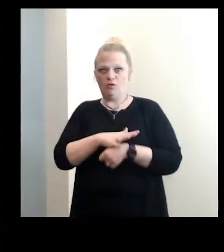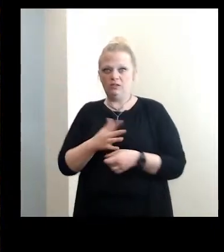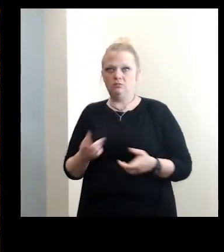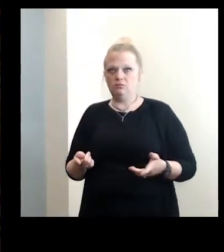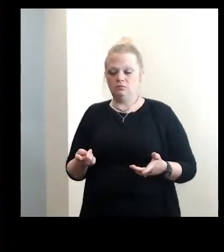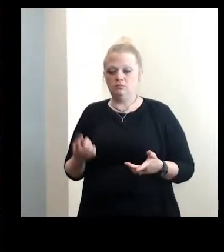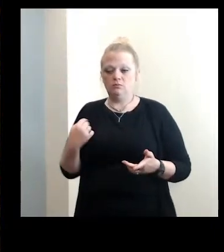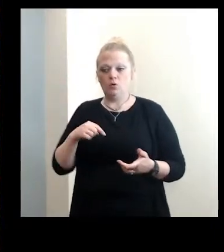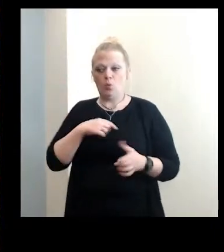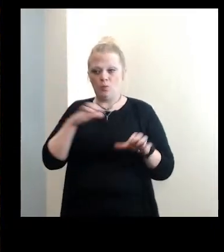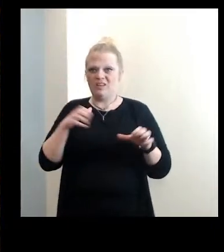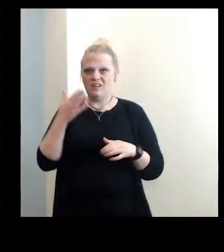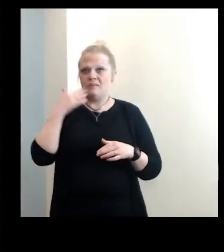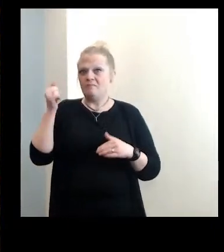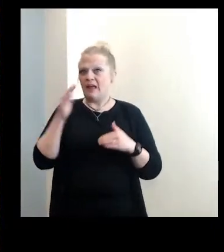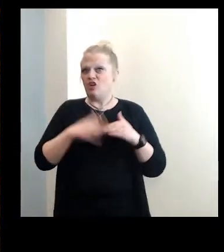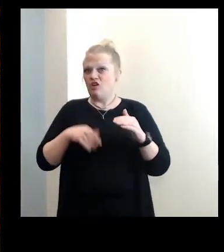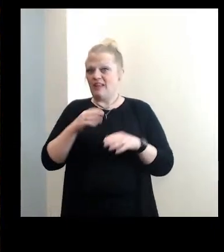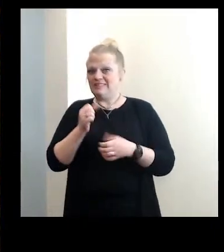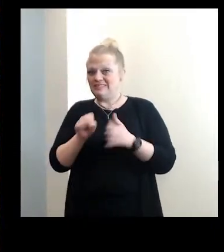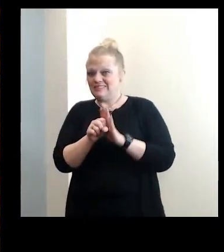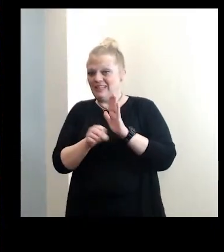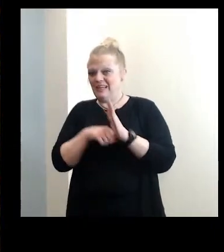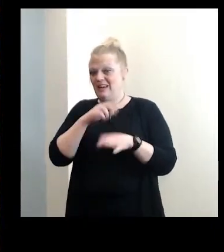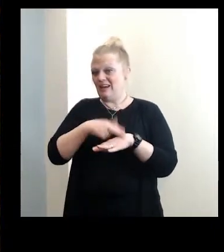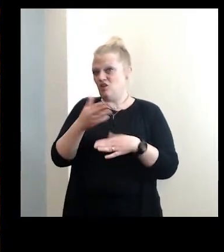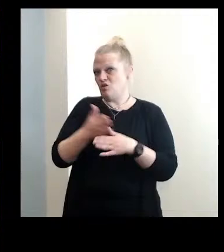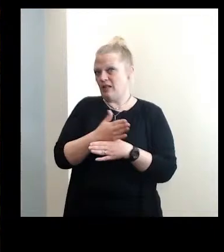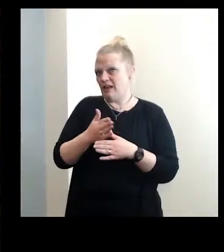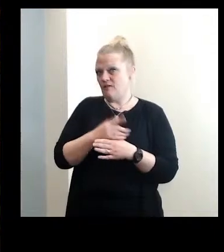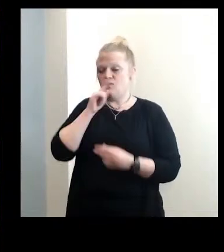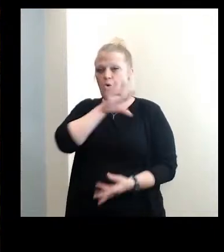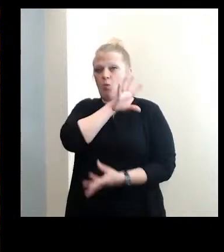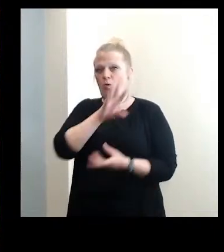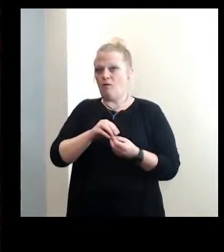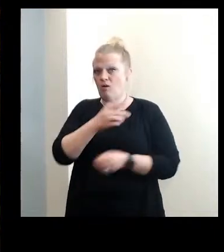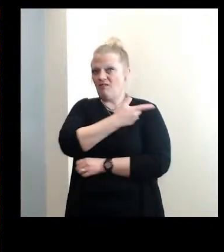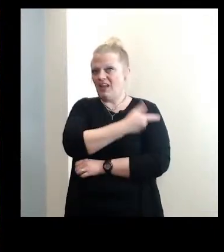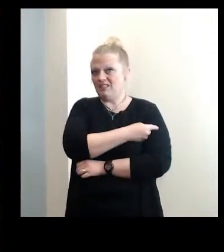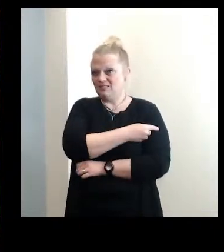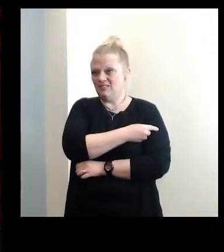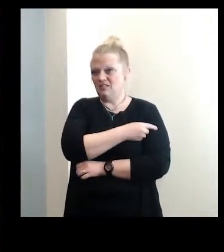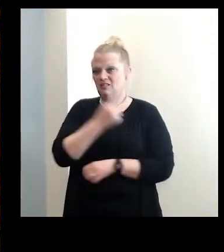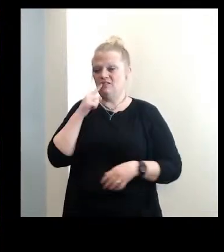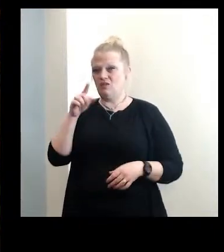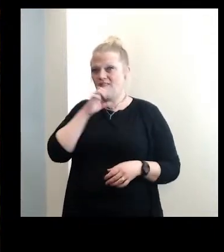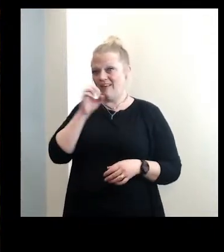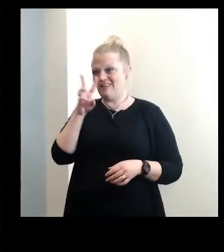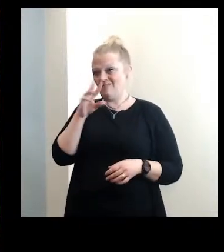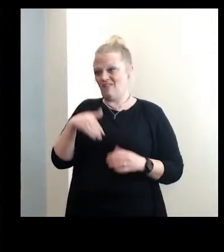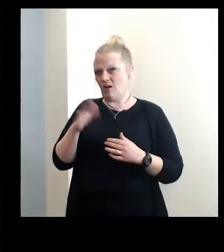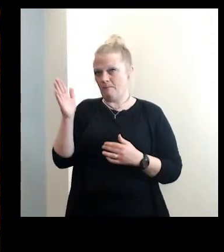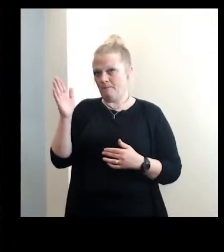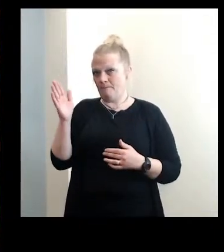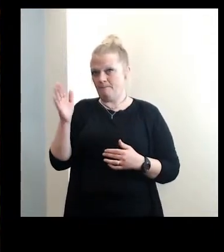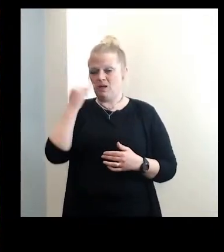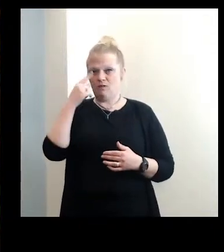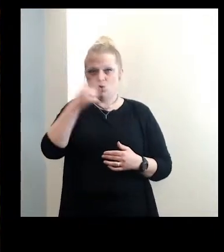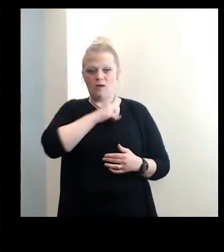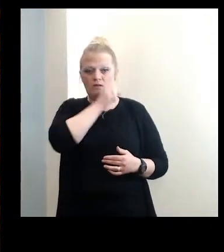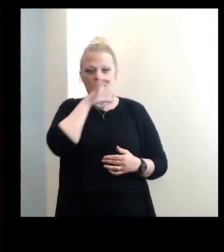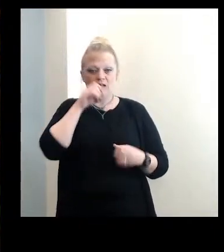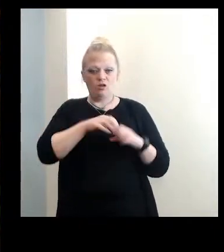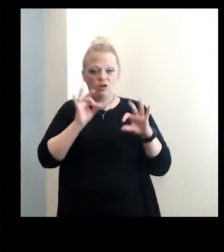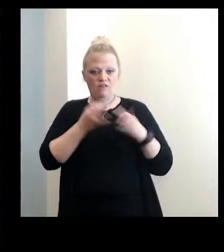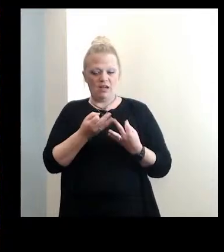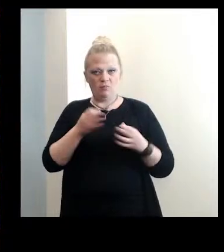So we've done better than the state and national averages with regards to overall vaccination, especially in the 65 plus. But if you have a senior in your family